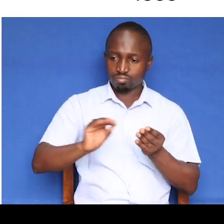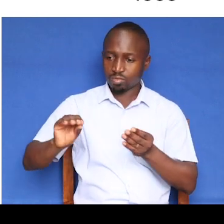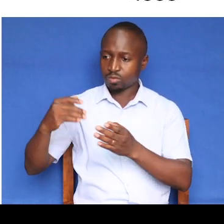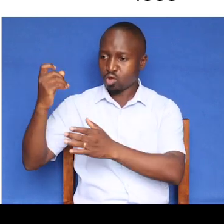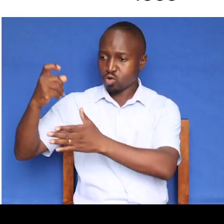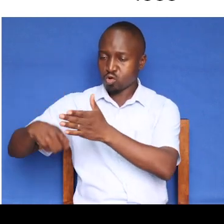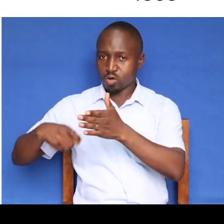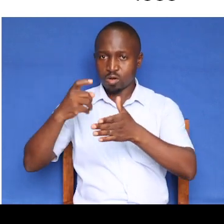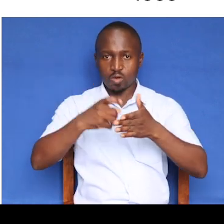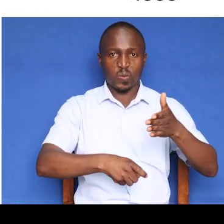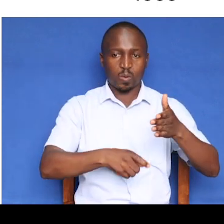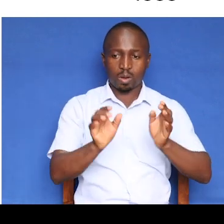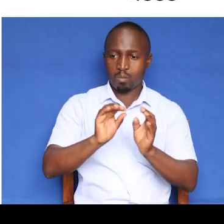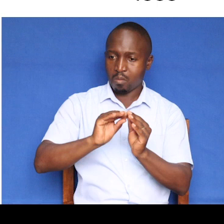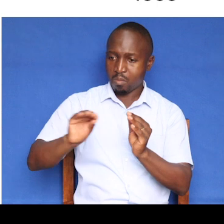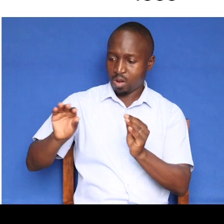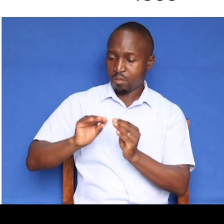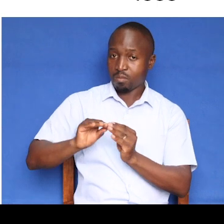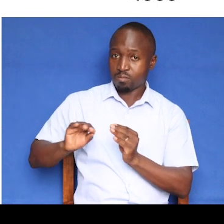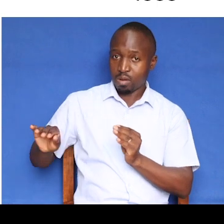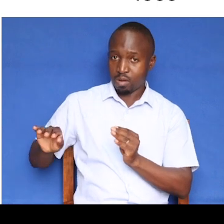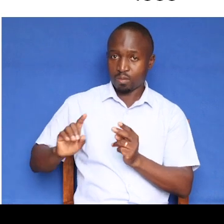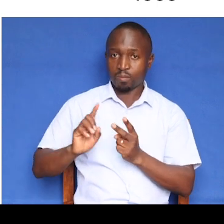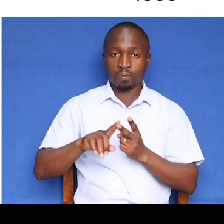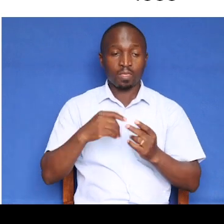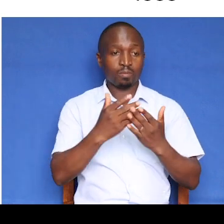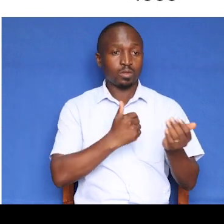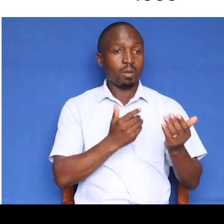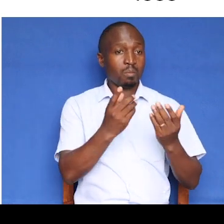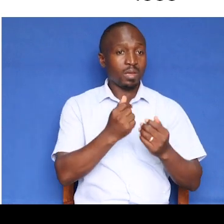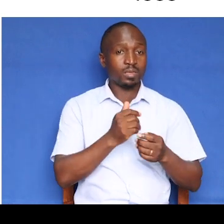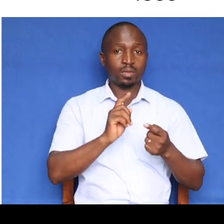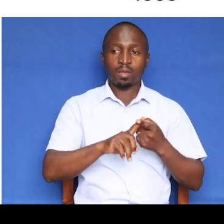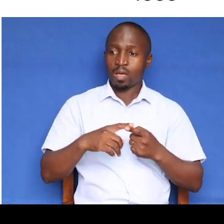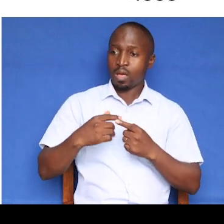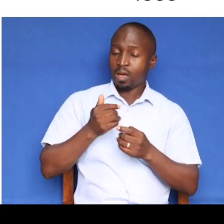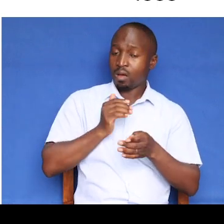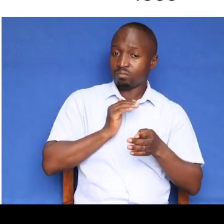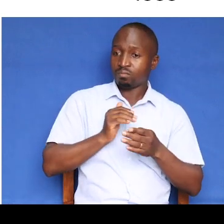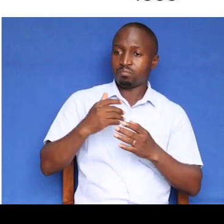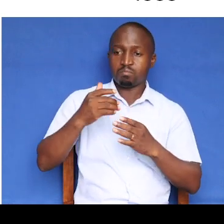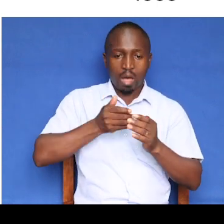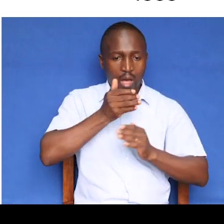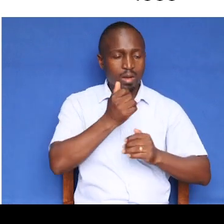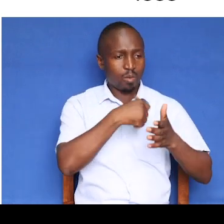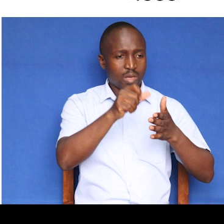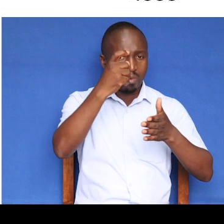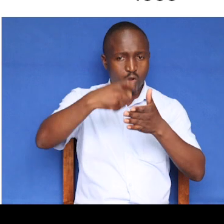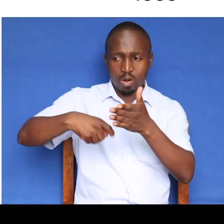can say personal tax, because disposable income is income after income